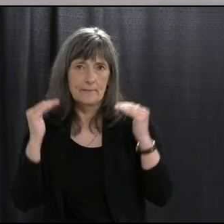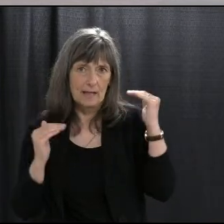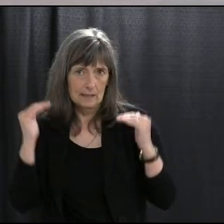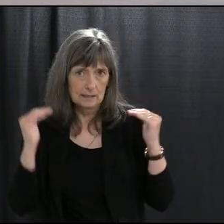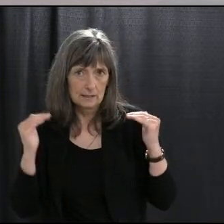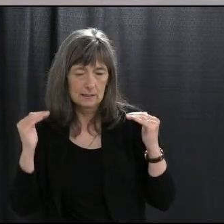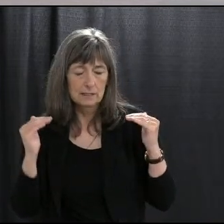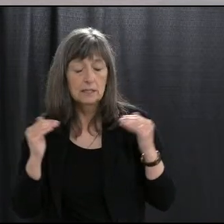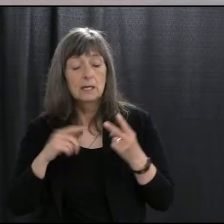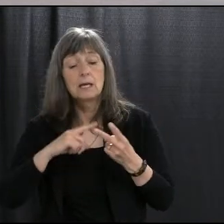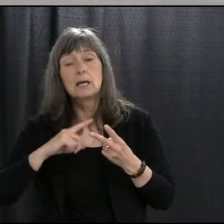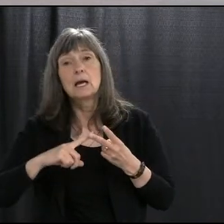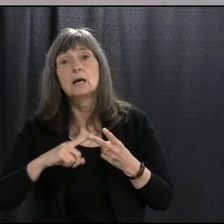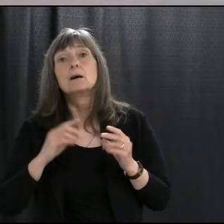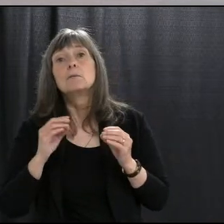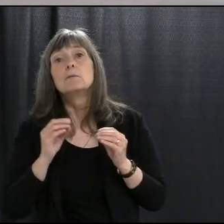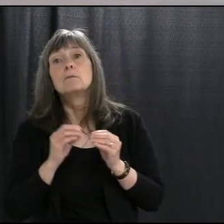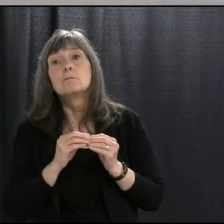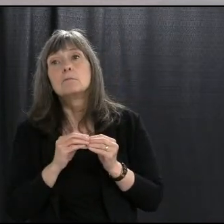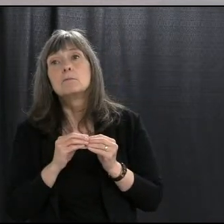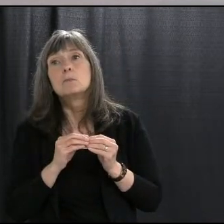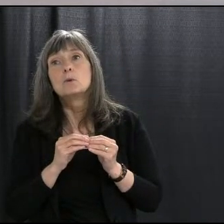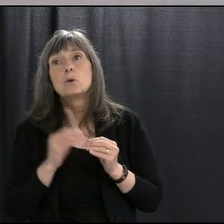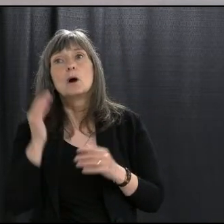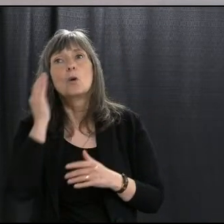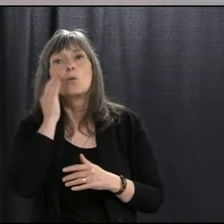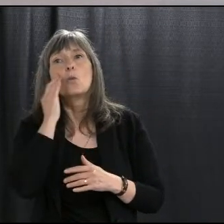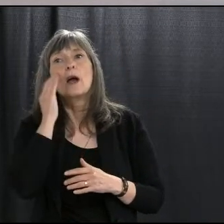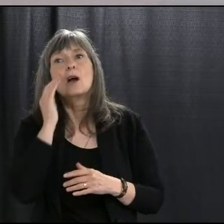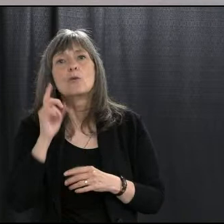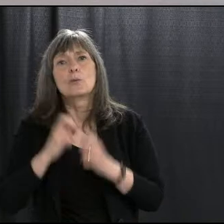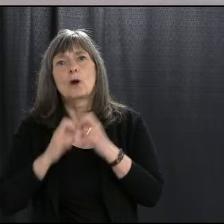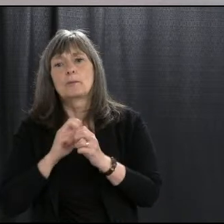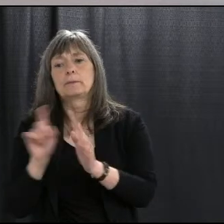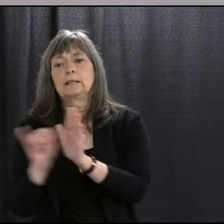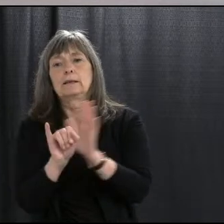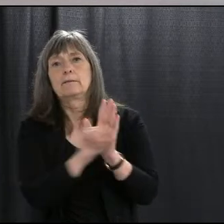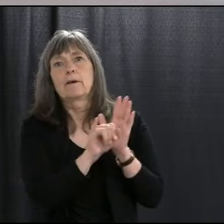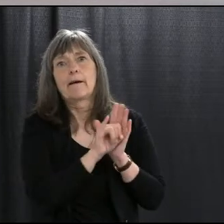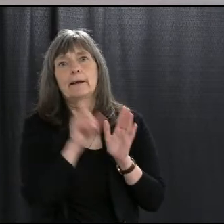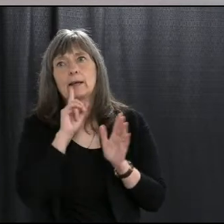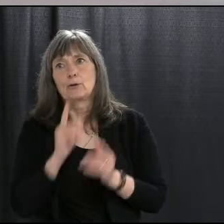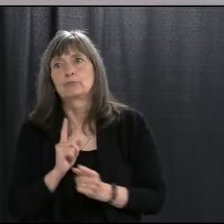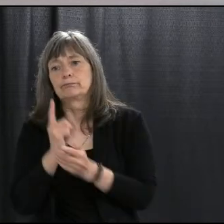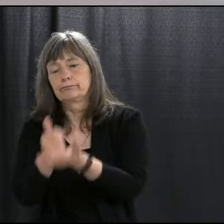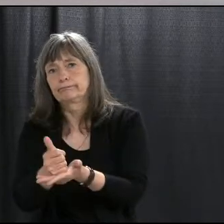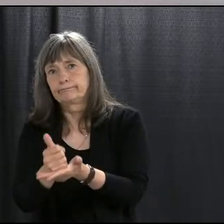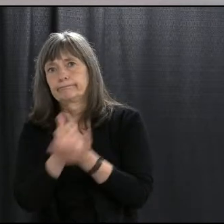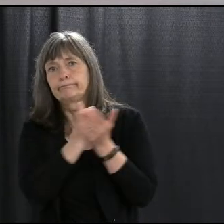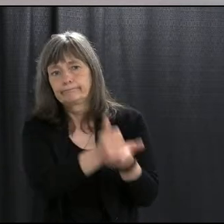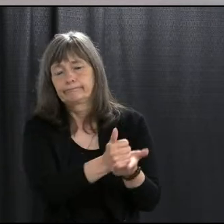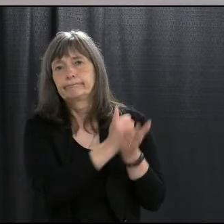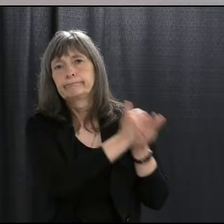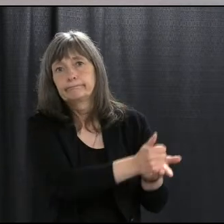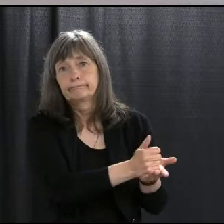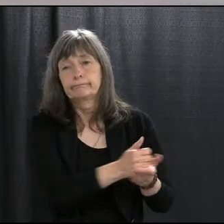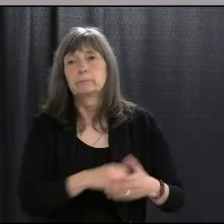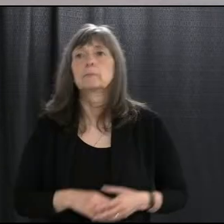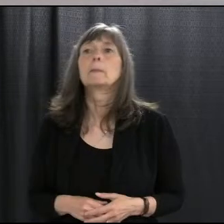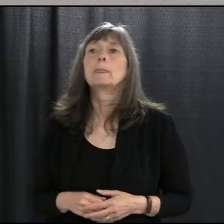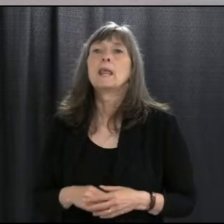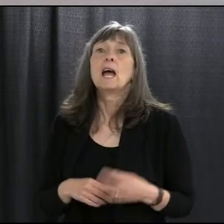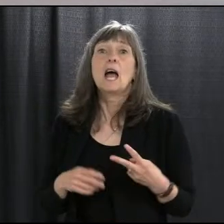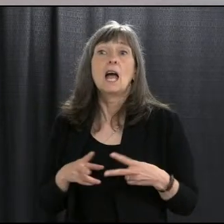be aware and intervene in the social determinants of health. And I think it's very reasonable to say that the budget of 2023 was